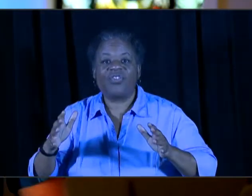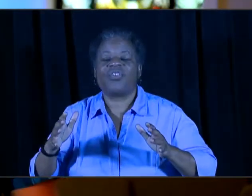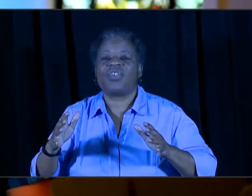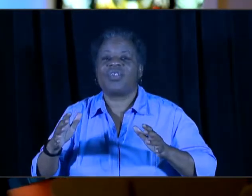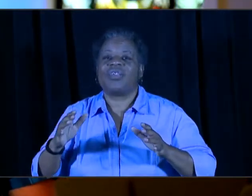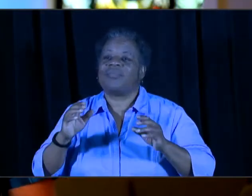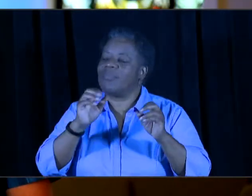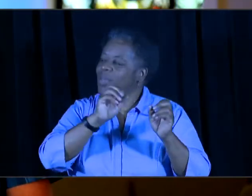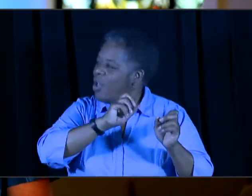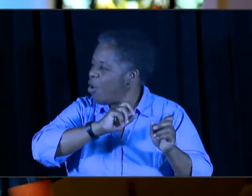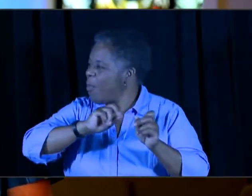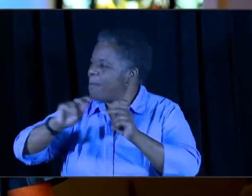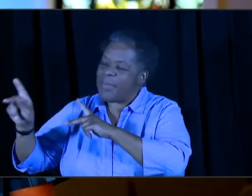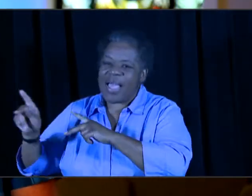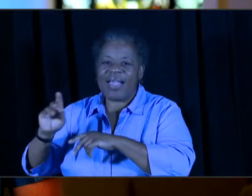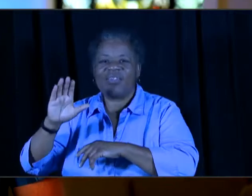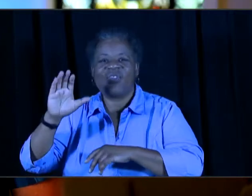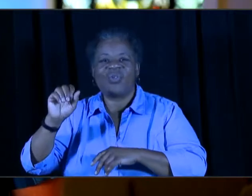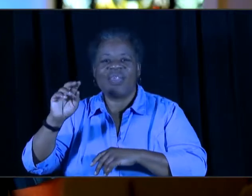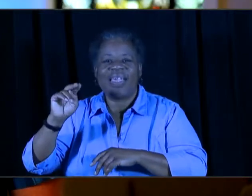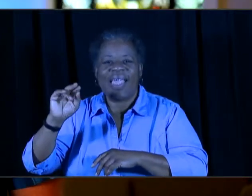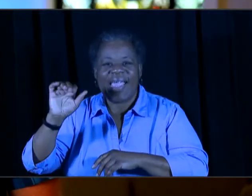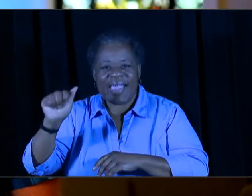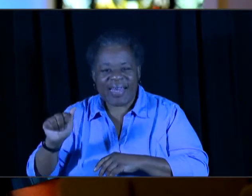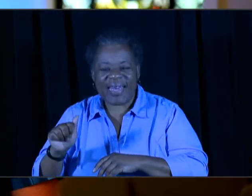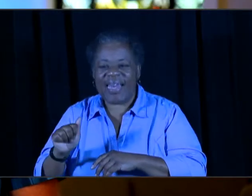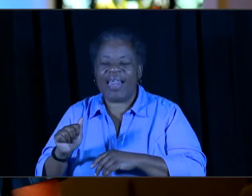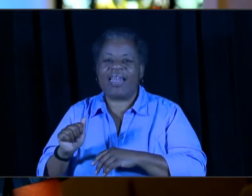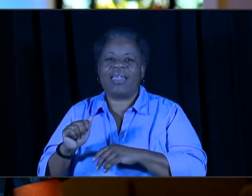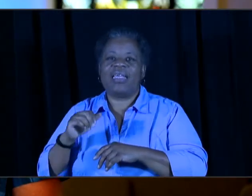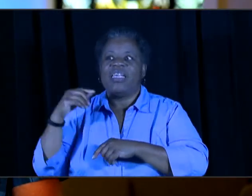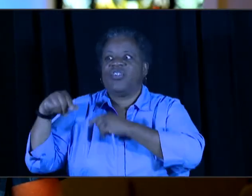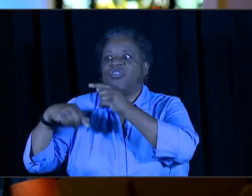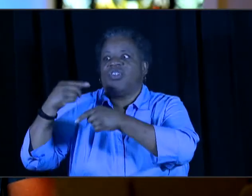and return to Canaan many, many generations later.